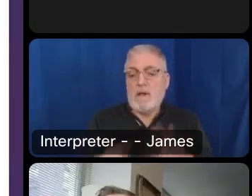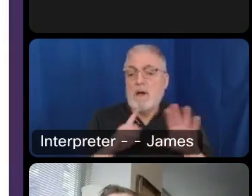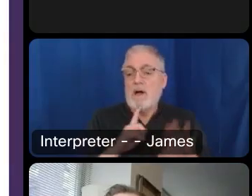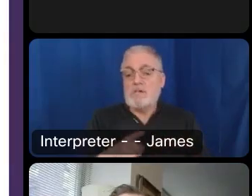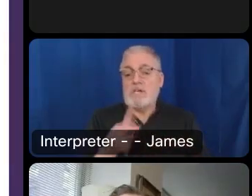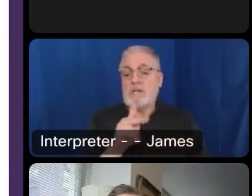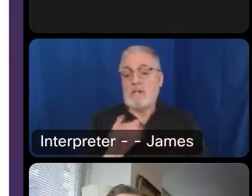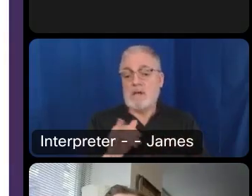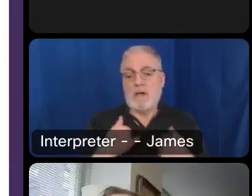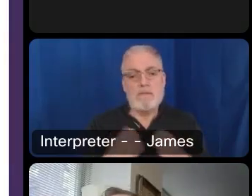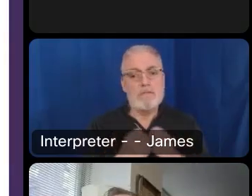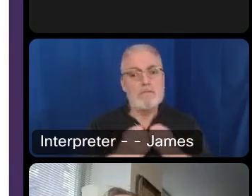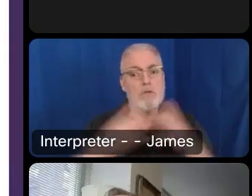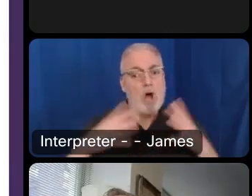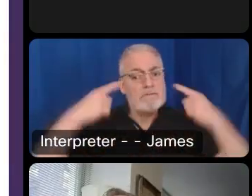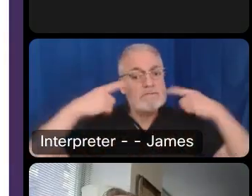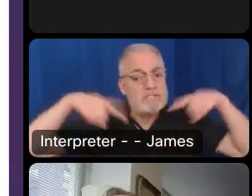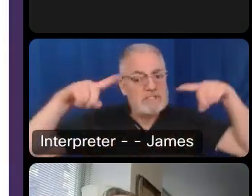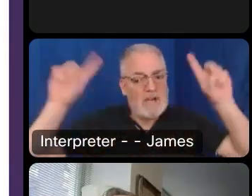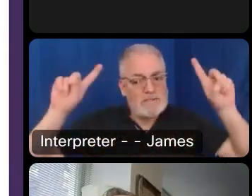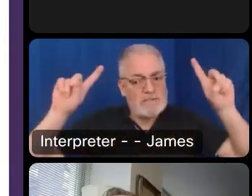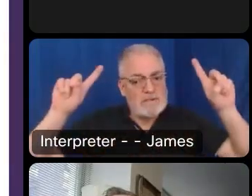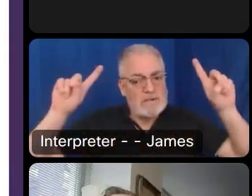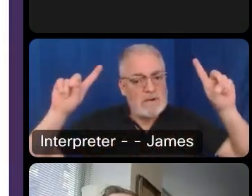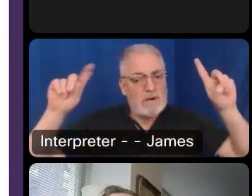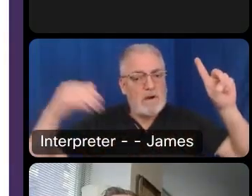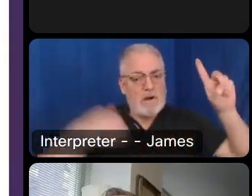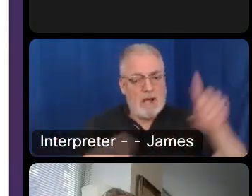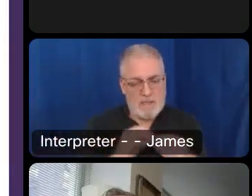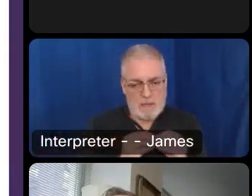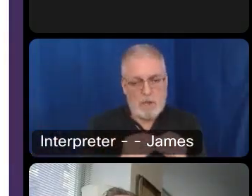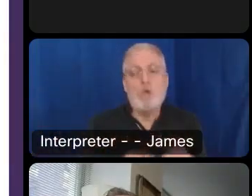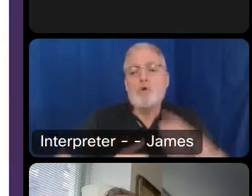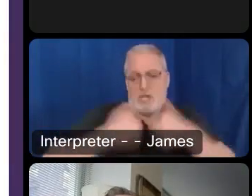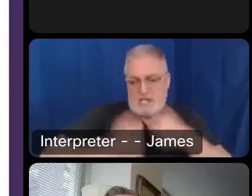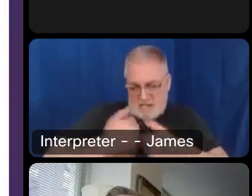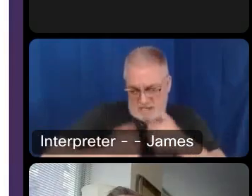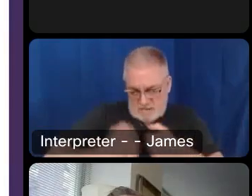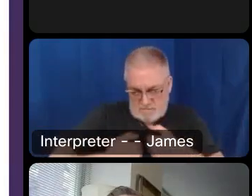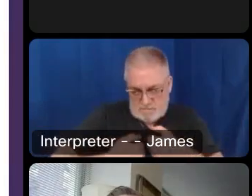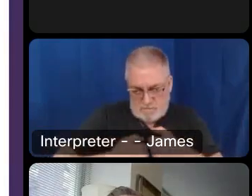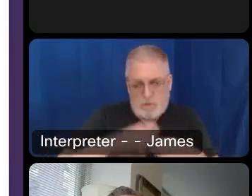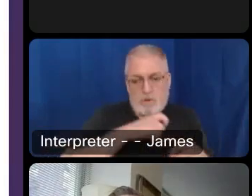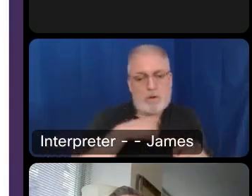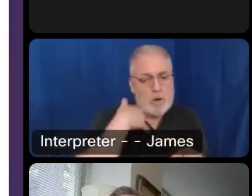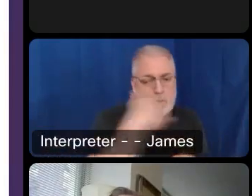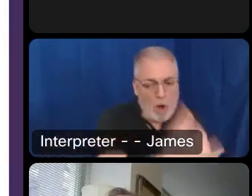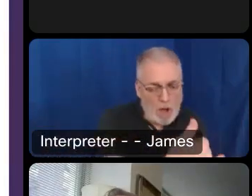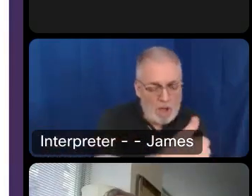with, so we had the number, you could text a number or call a number or do the QR